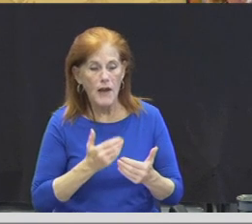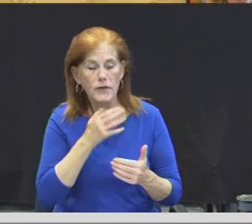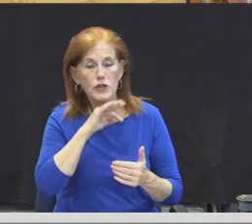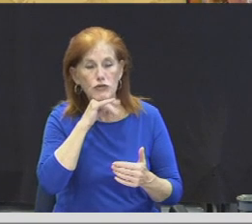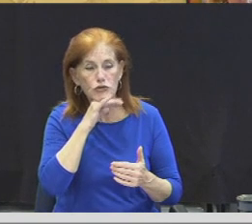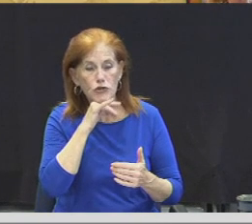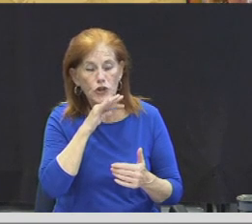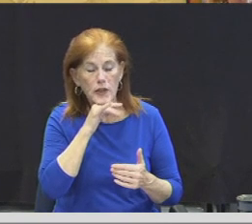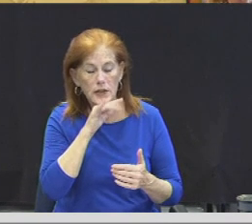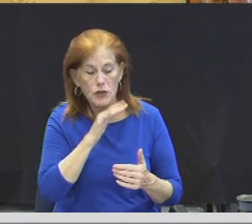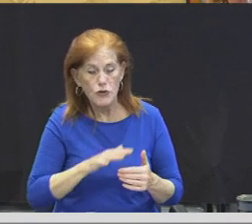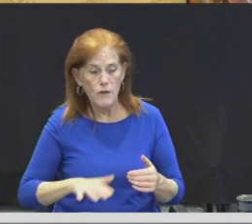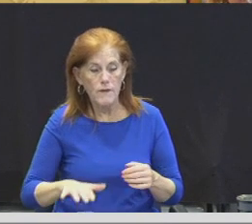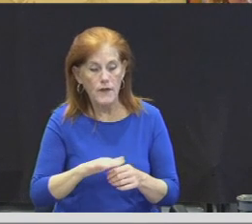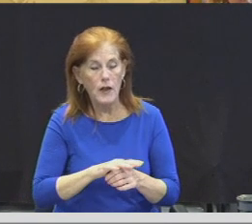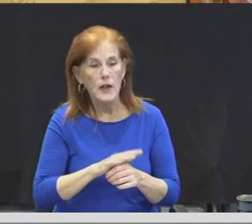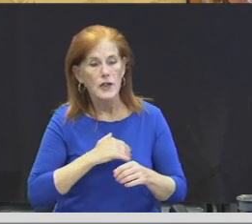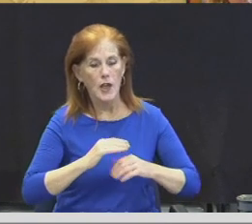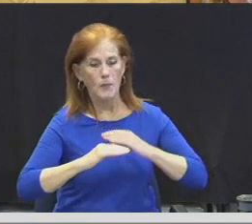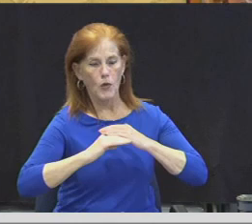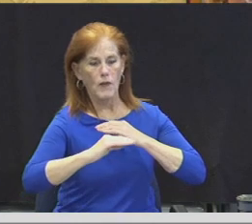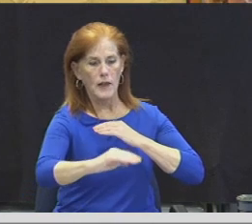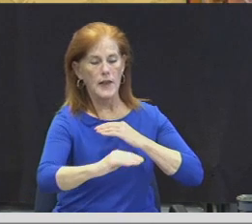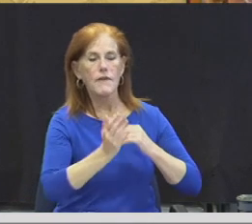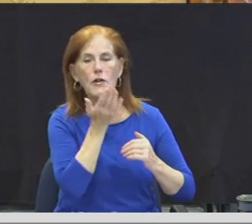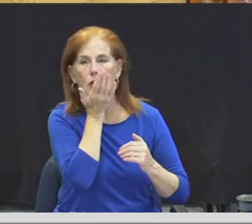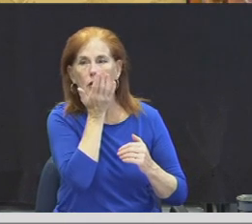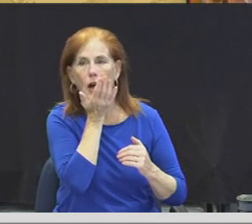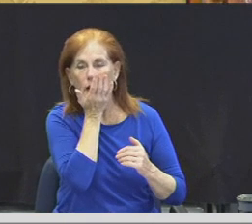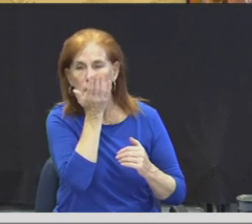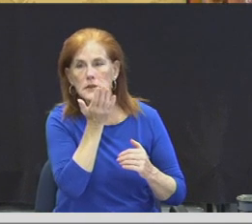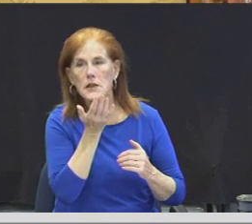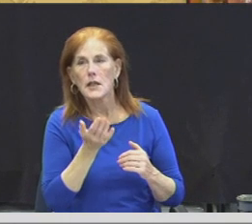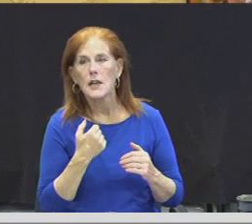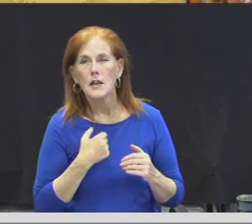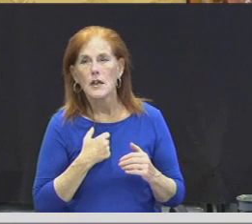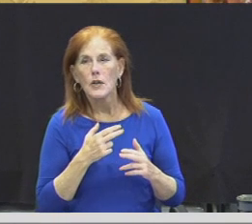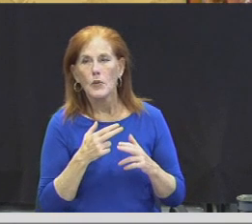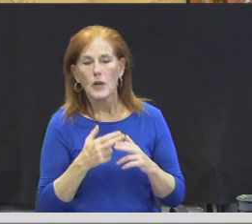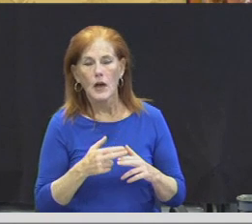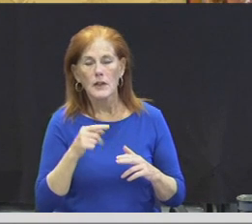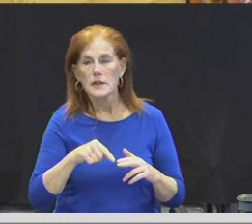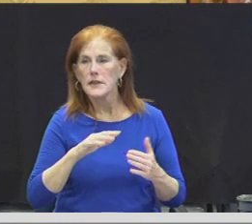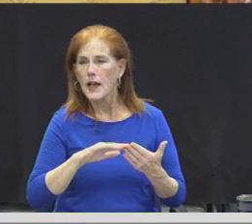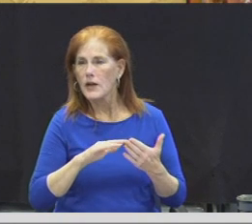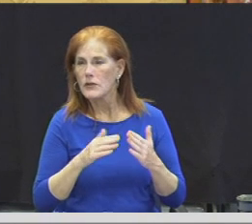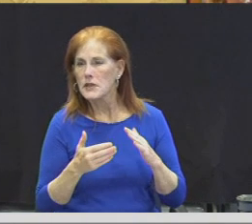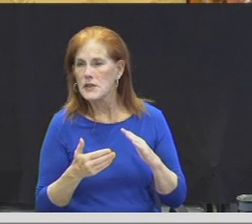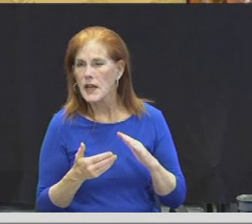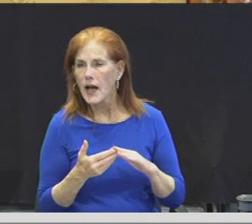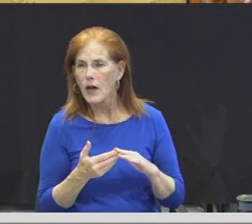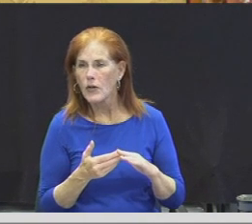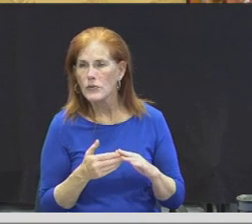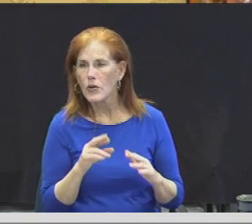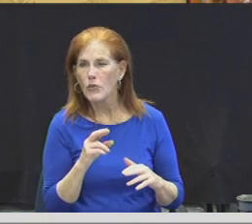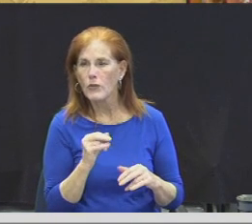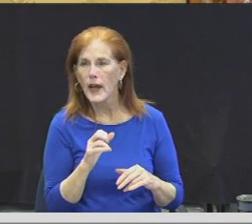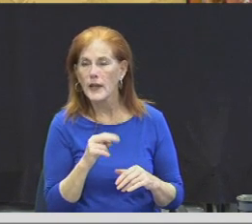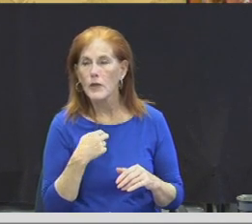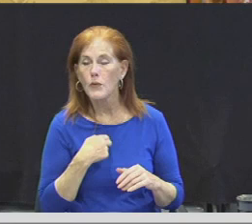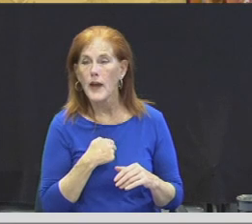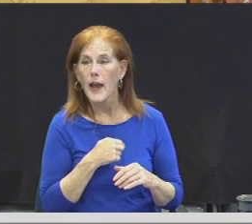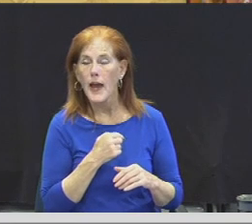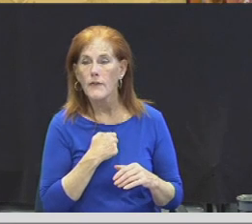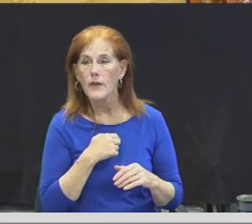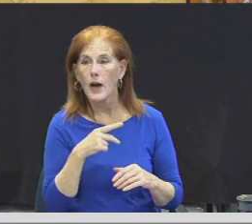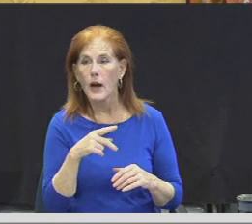a kind of a level lawn that organizes this performance pavilion and what we're calling the downtown green. That's capped by a plaza with will